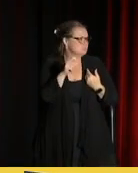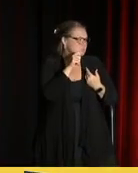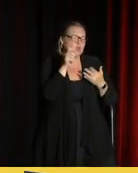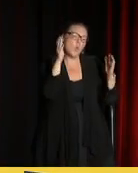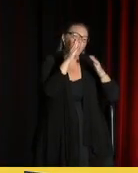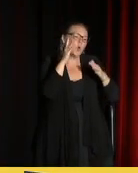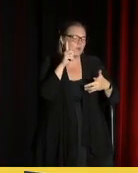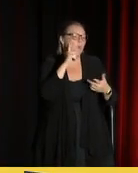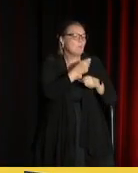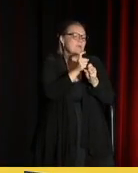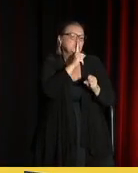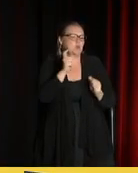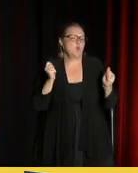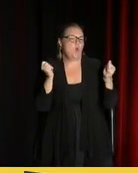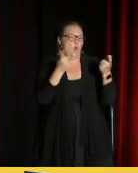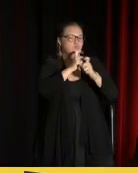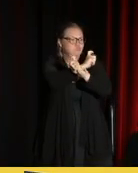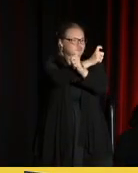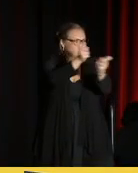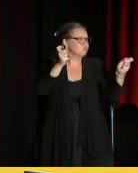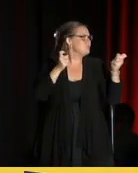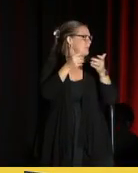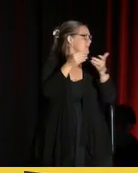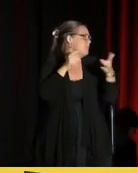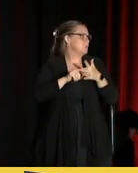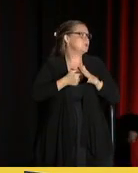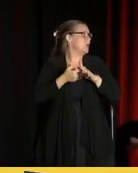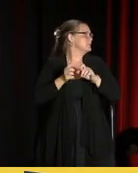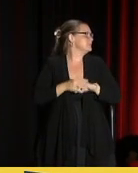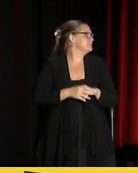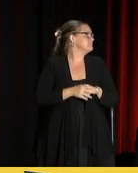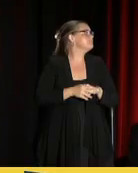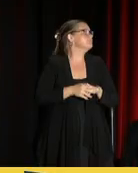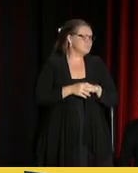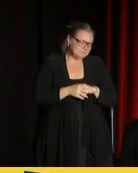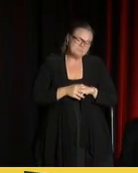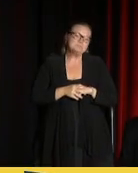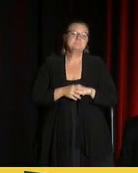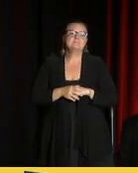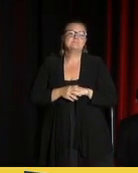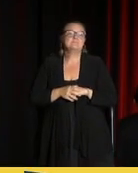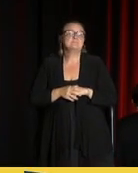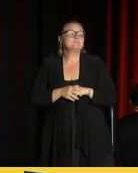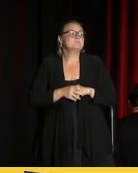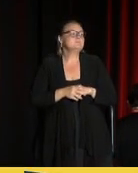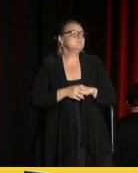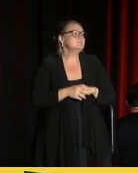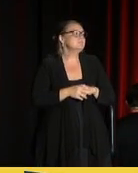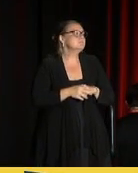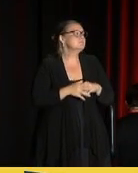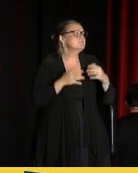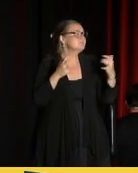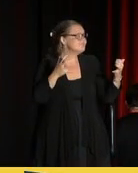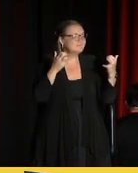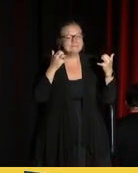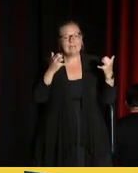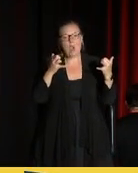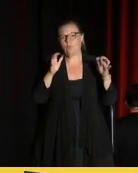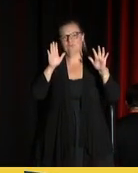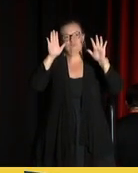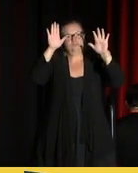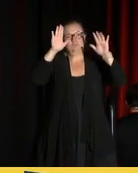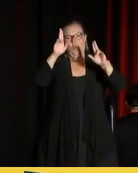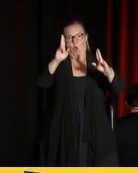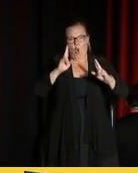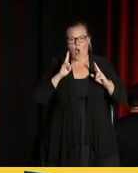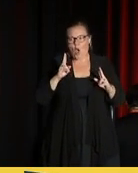much about it. We'll make sure you have one before we get underway with that. So, it's now my great honor